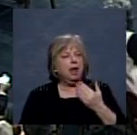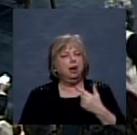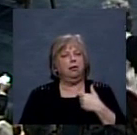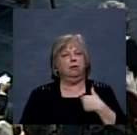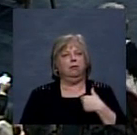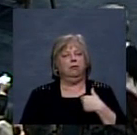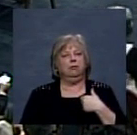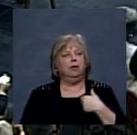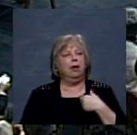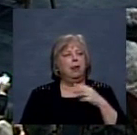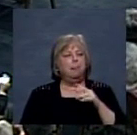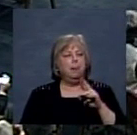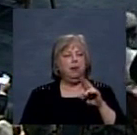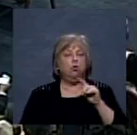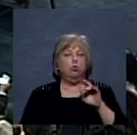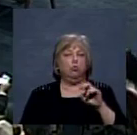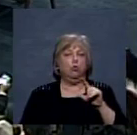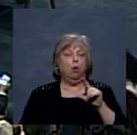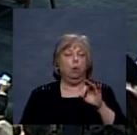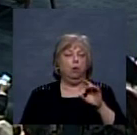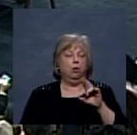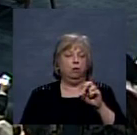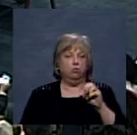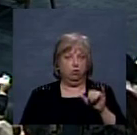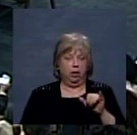board that Mr. Tofrey, along with